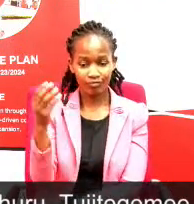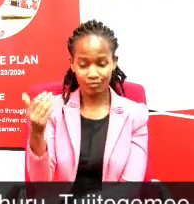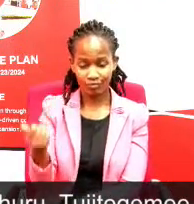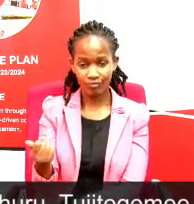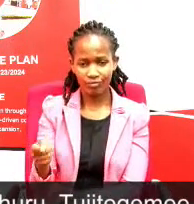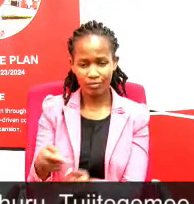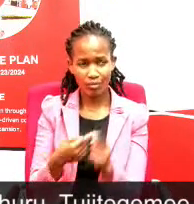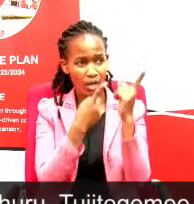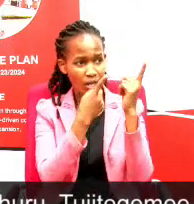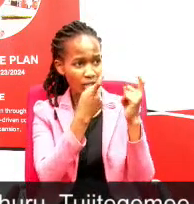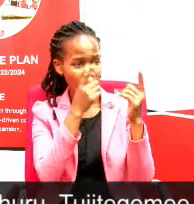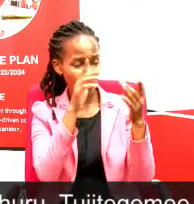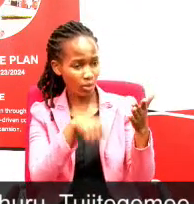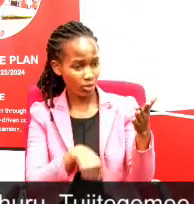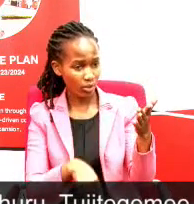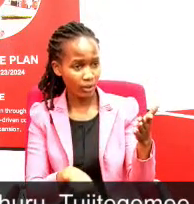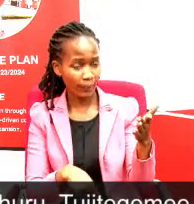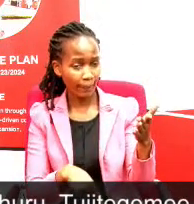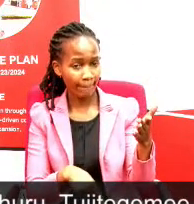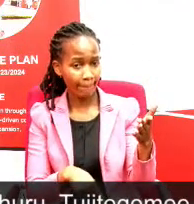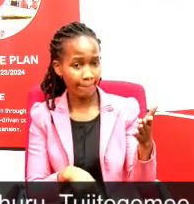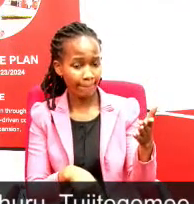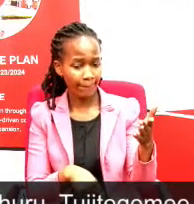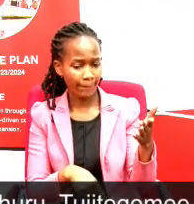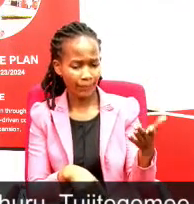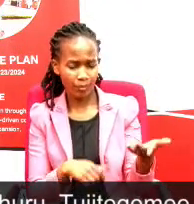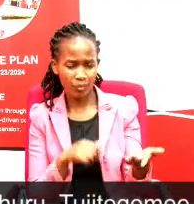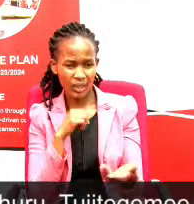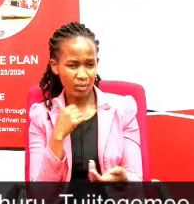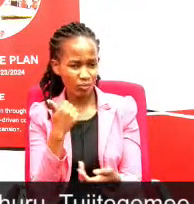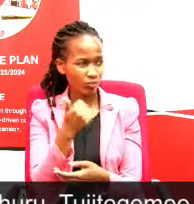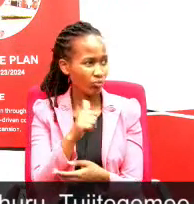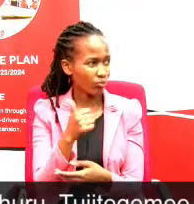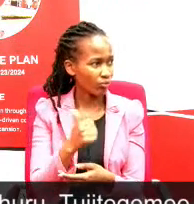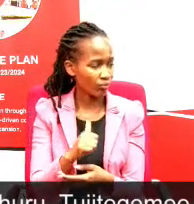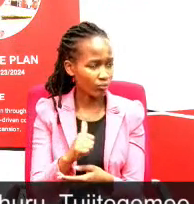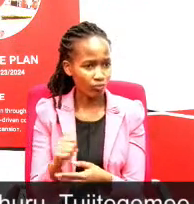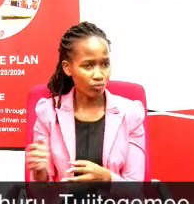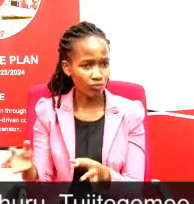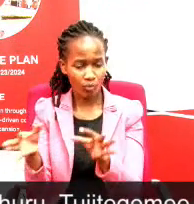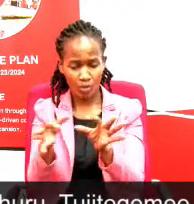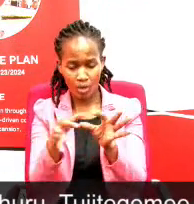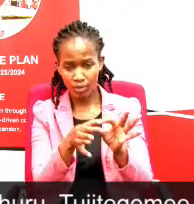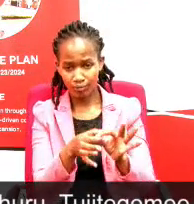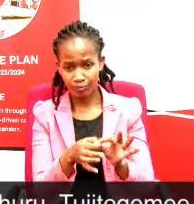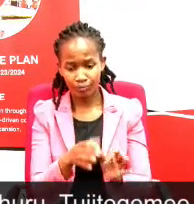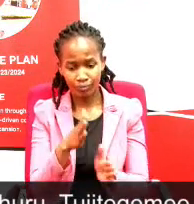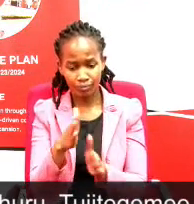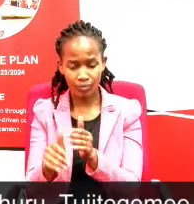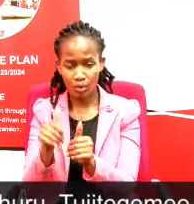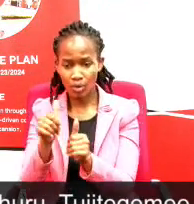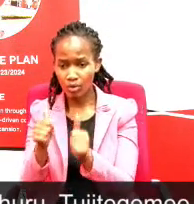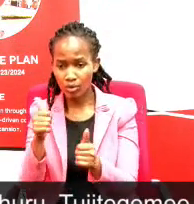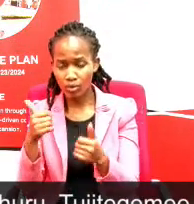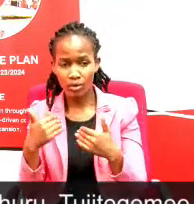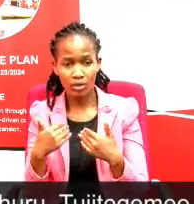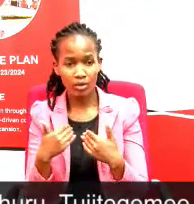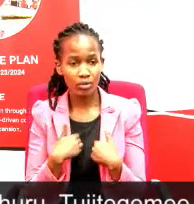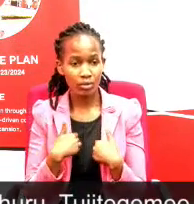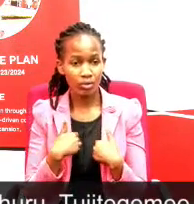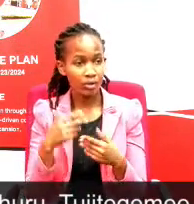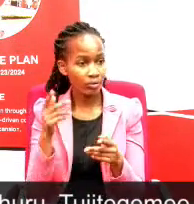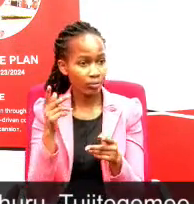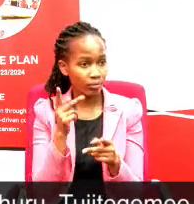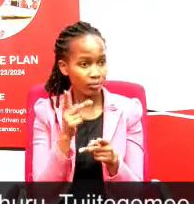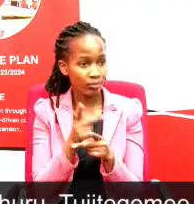Basically expect the not yet incorporated modules that are yet to be put in the